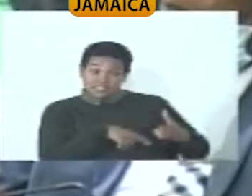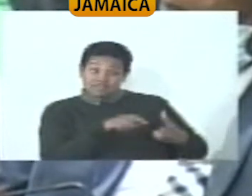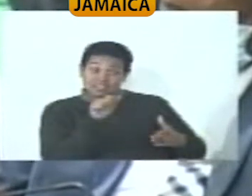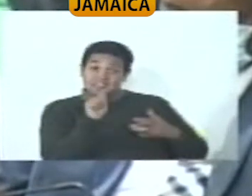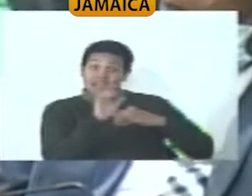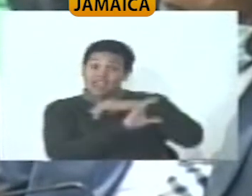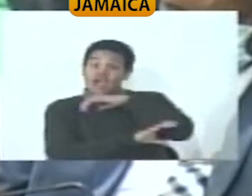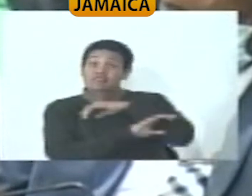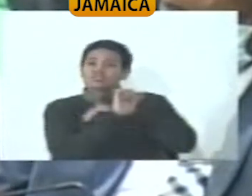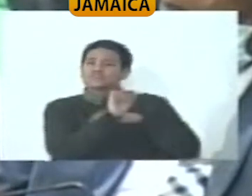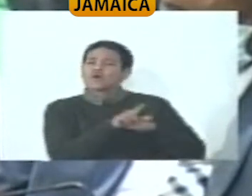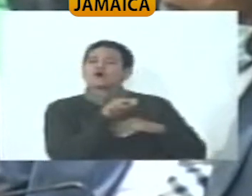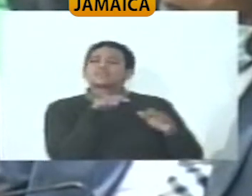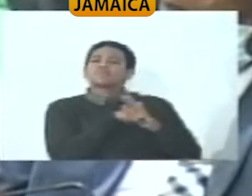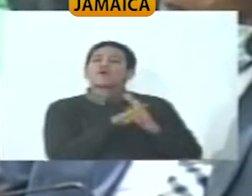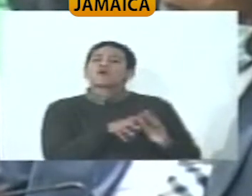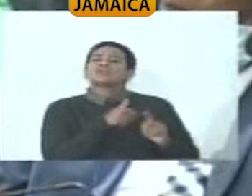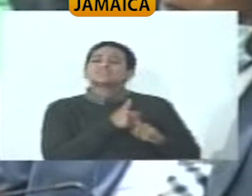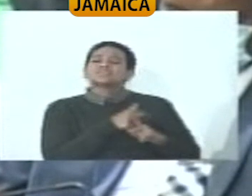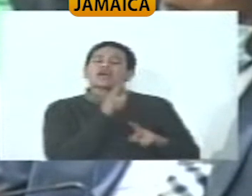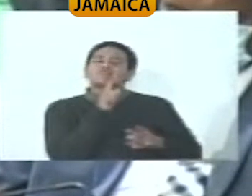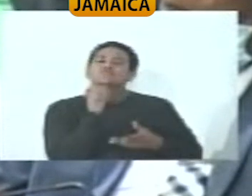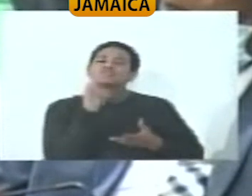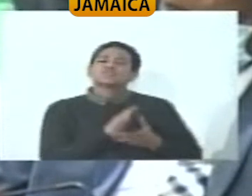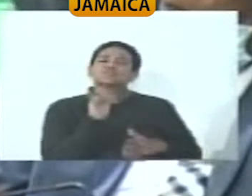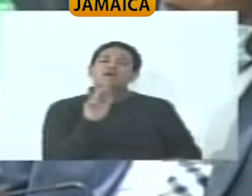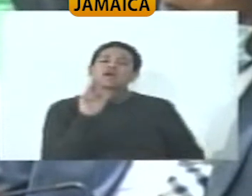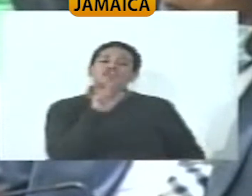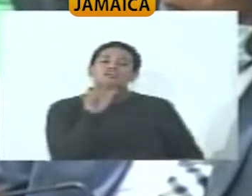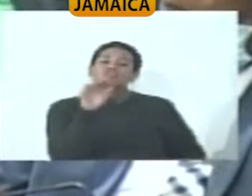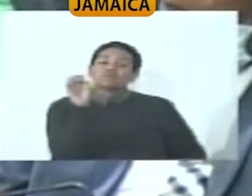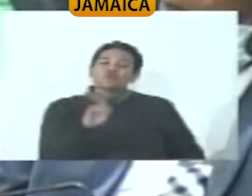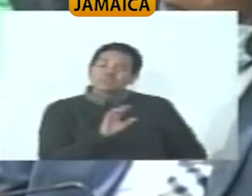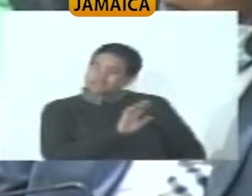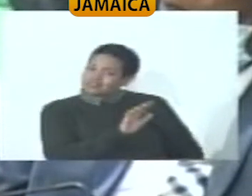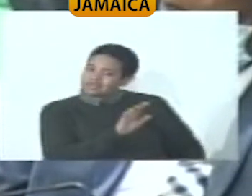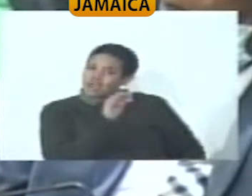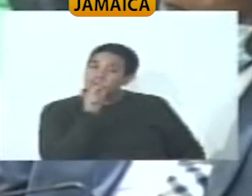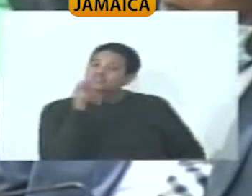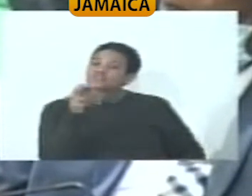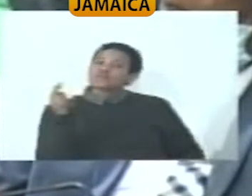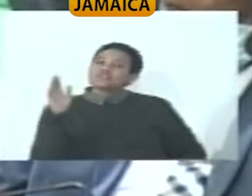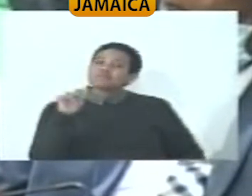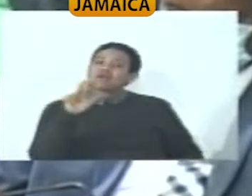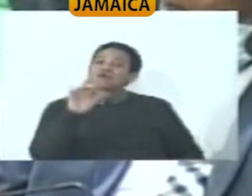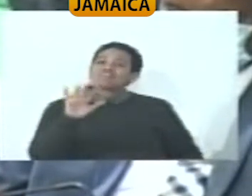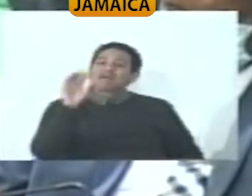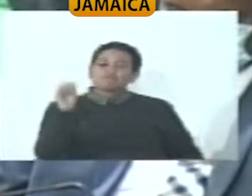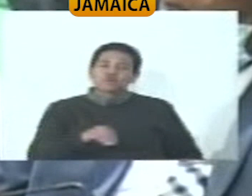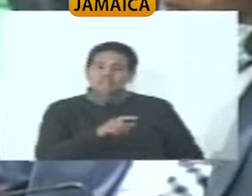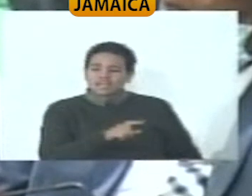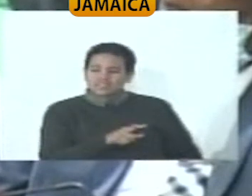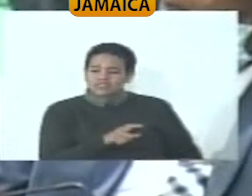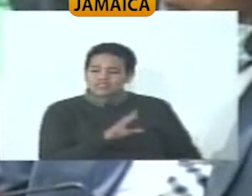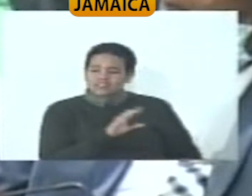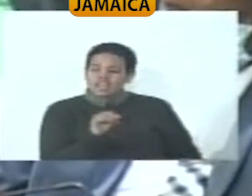Catherine South, murders were reduced by 33% and shootings by 35%.